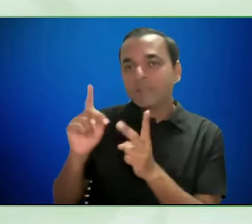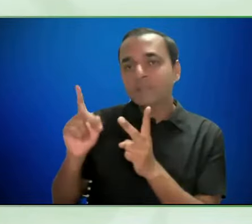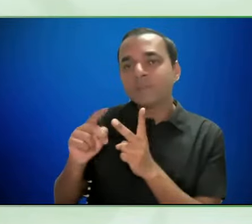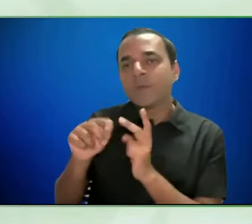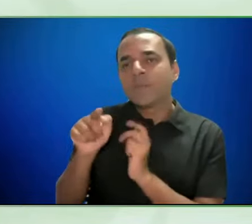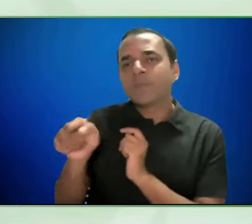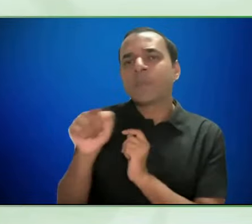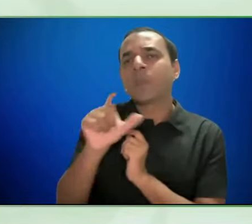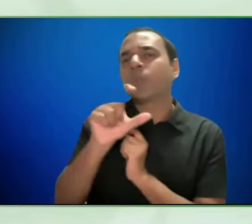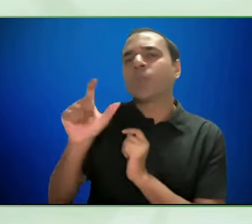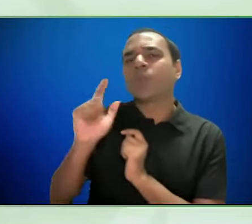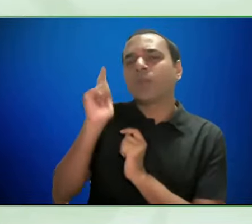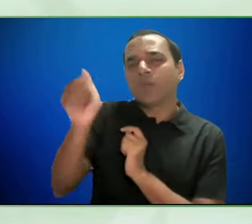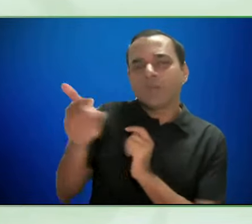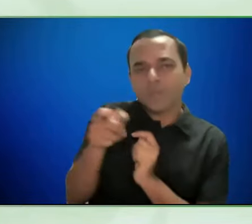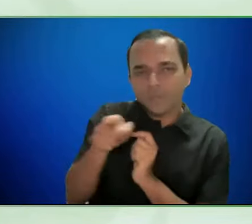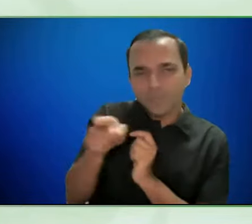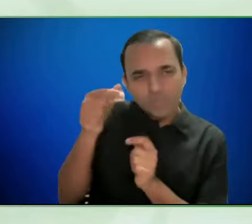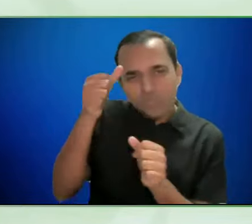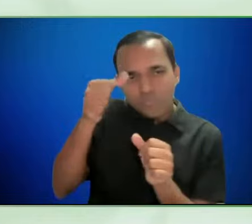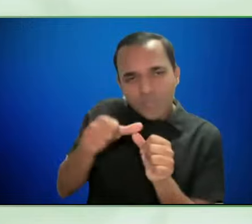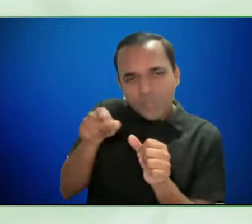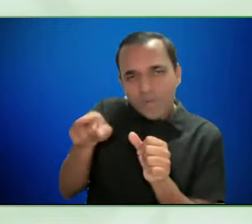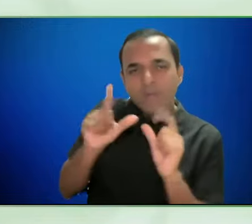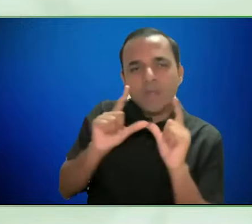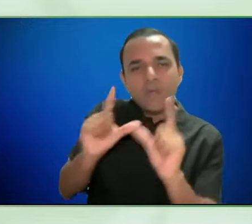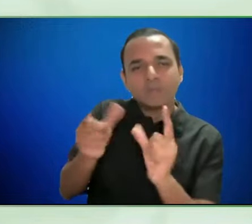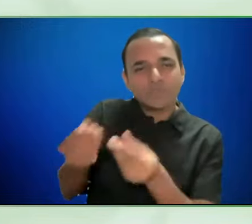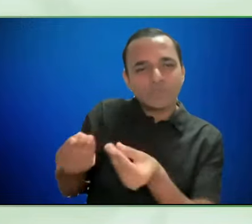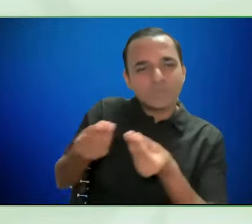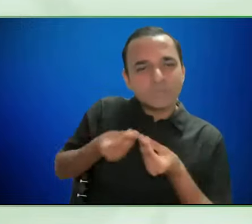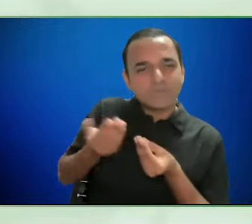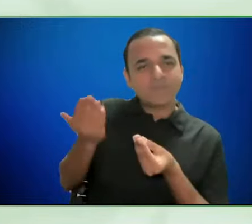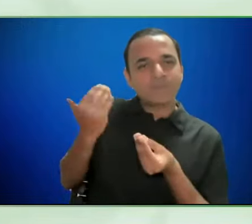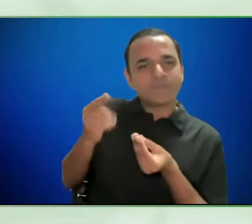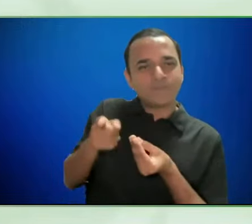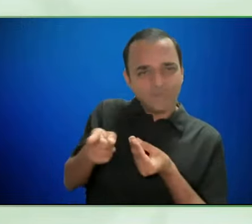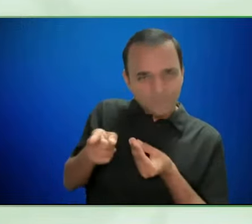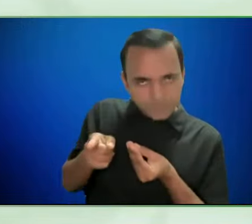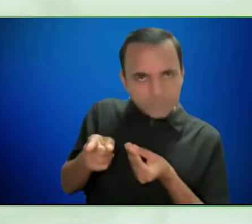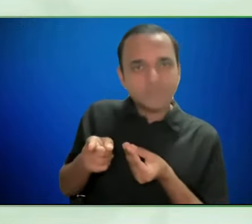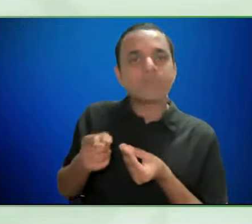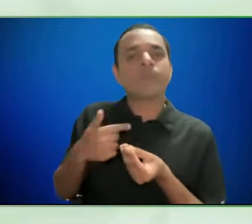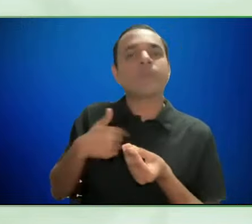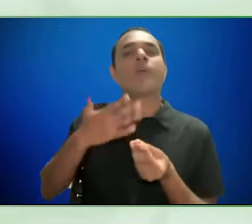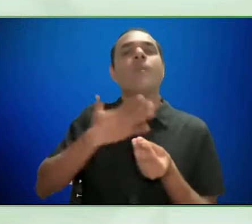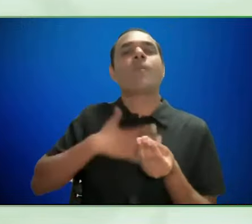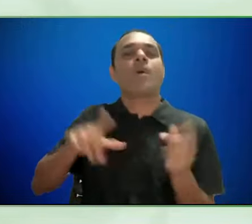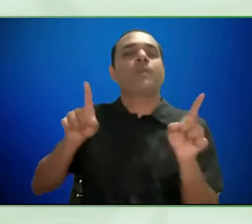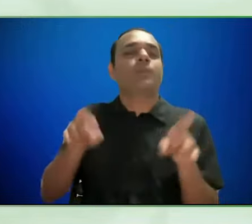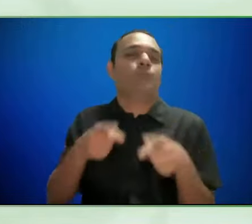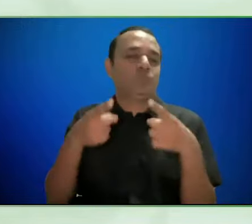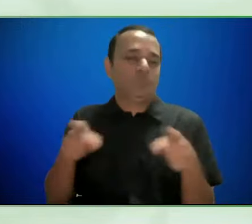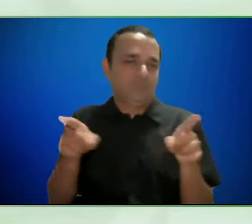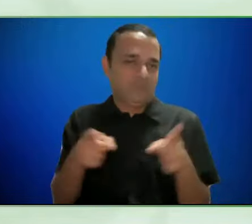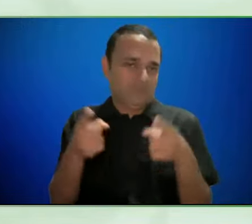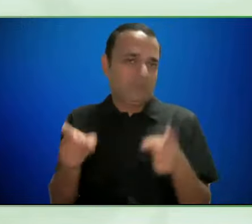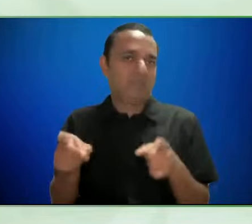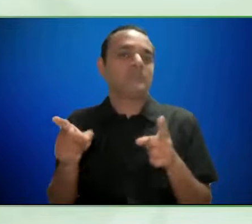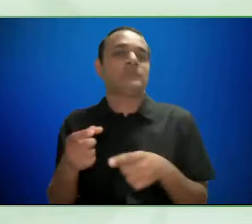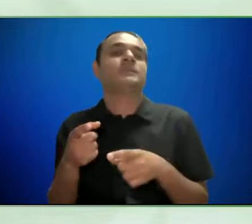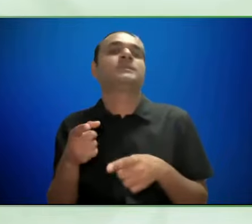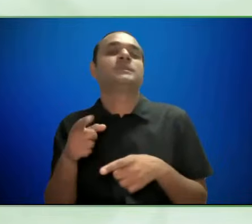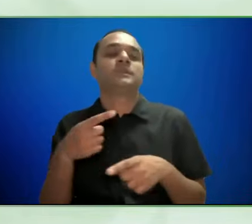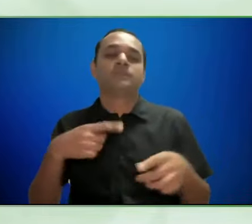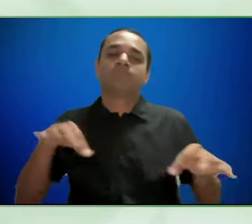time. Right. And you said, I want to be a member of One Direction. And so every time I asked, it was something different. I thought, we can explore